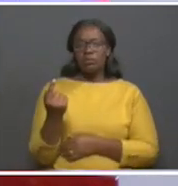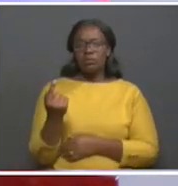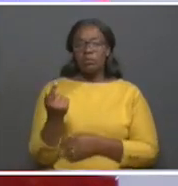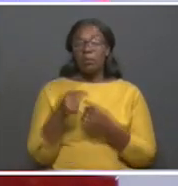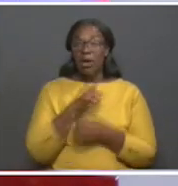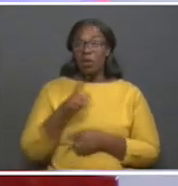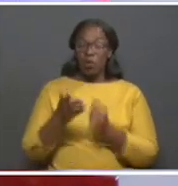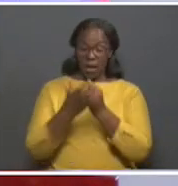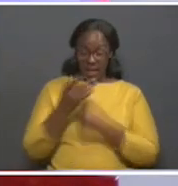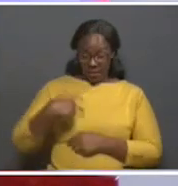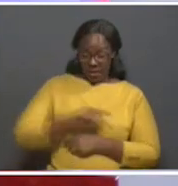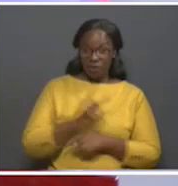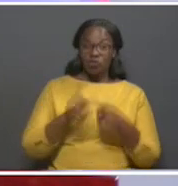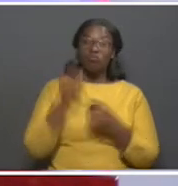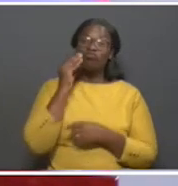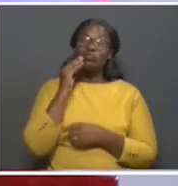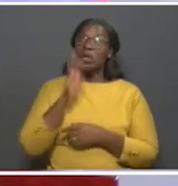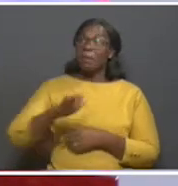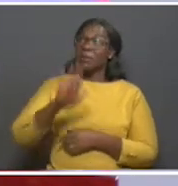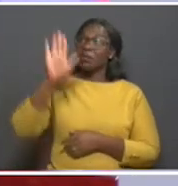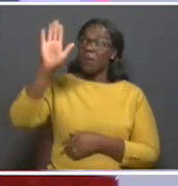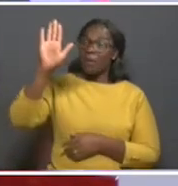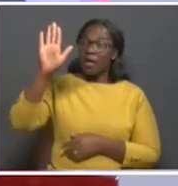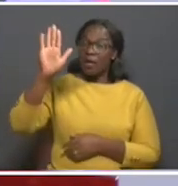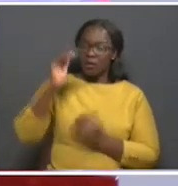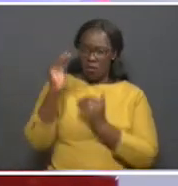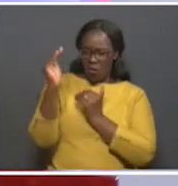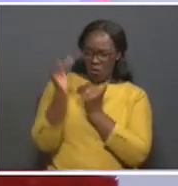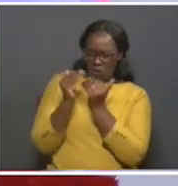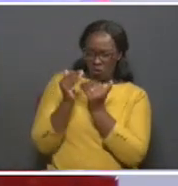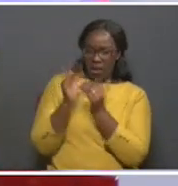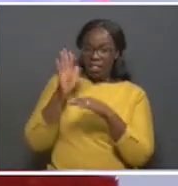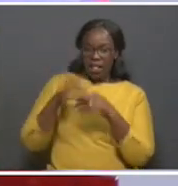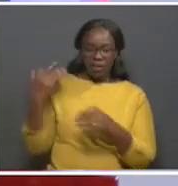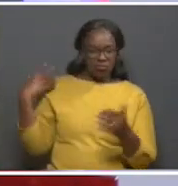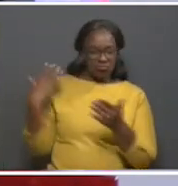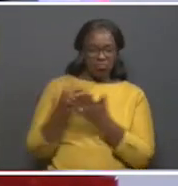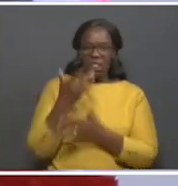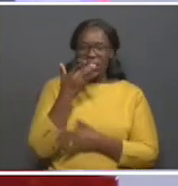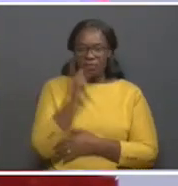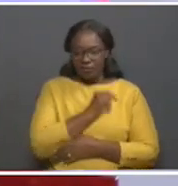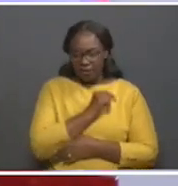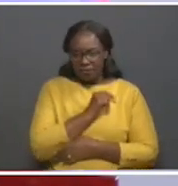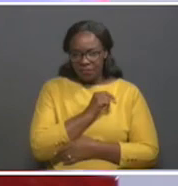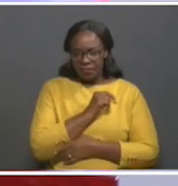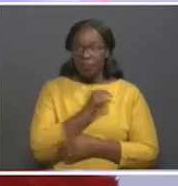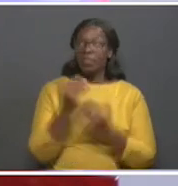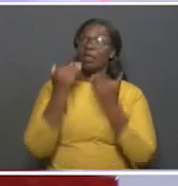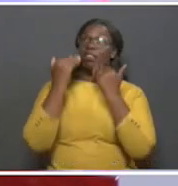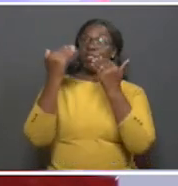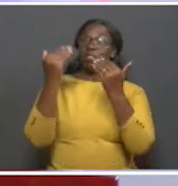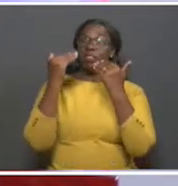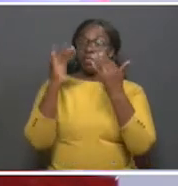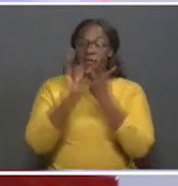Lord, help us to experience your presence closer than we've ever experienced before. We thank you